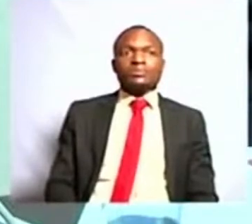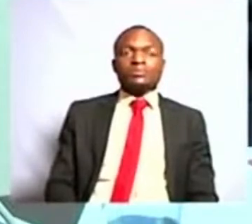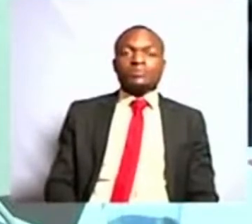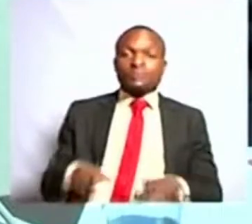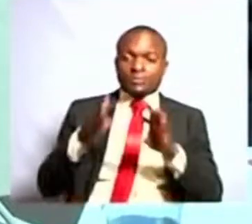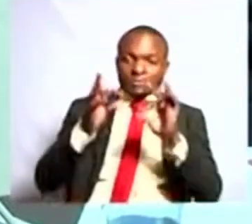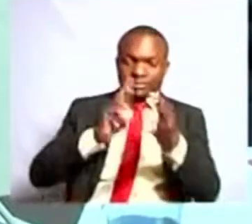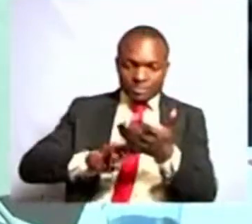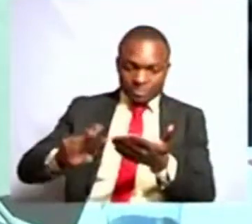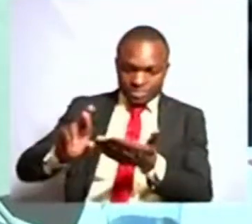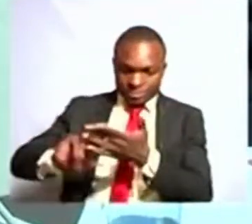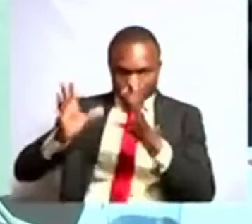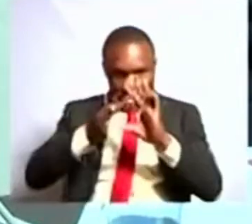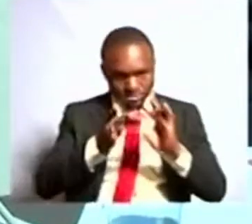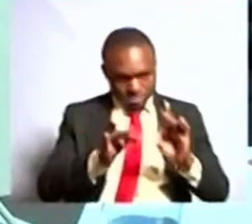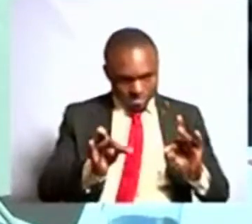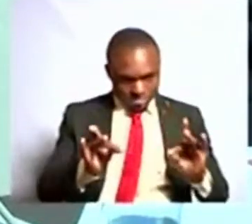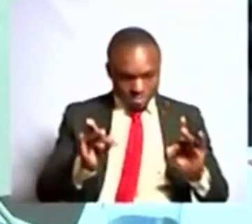if you read the story,